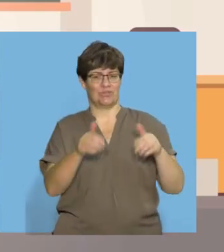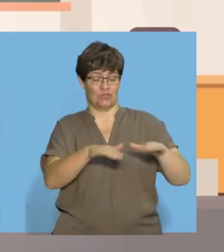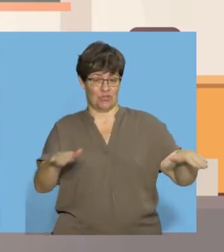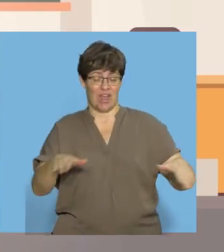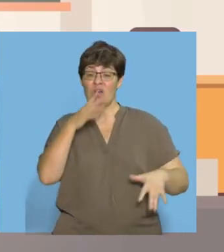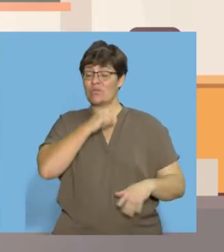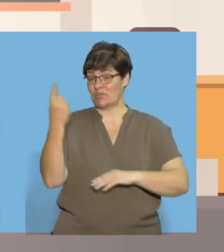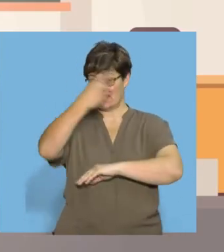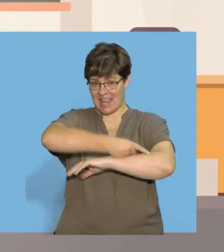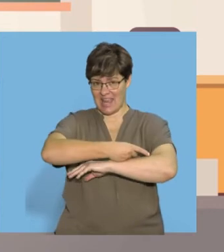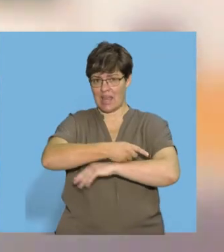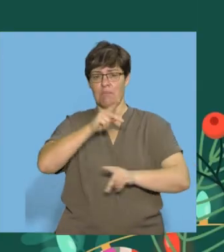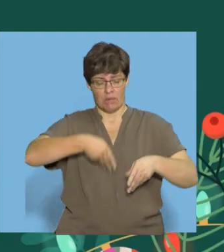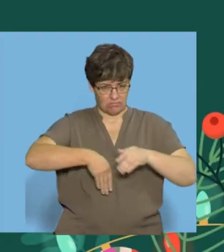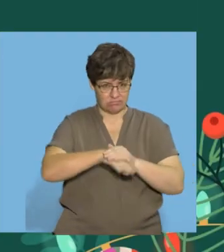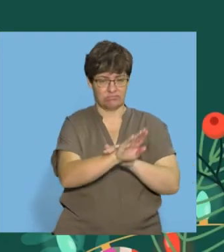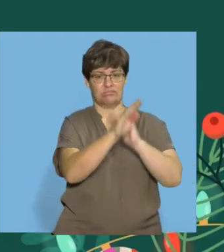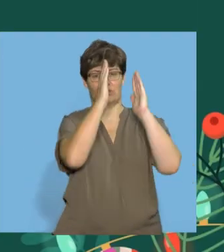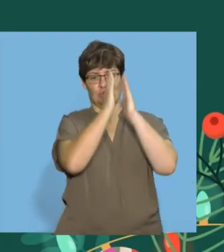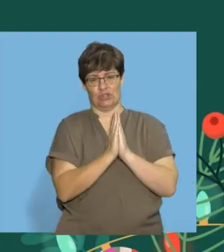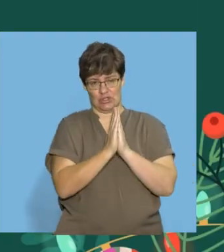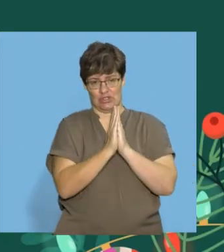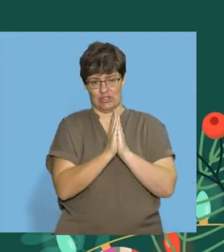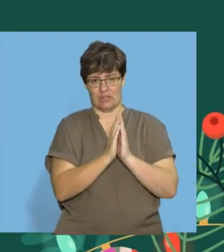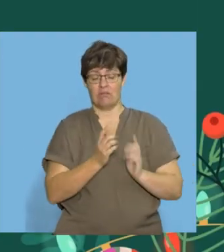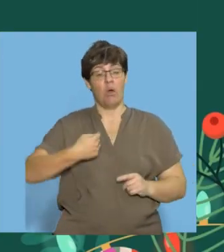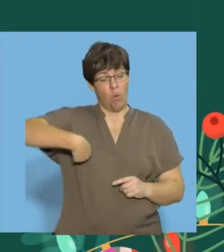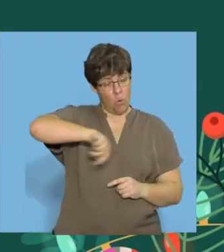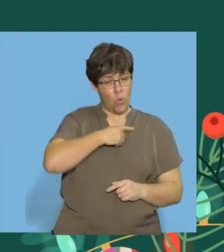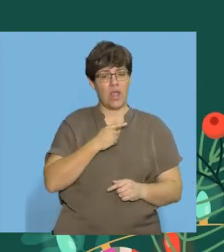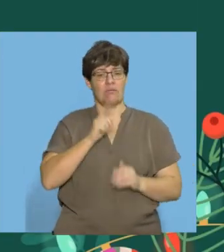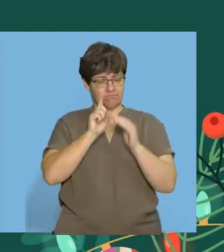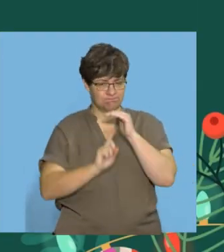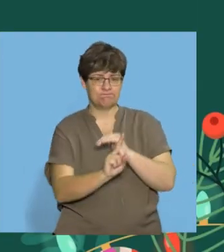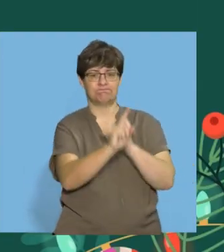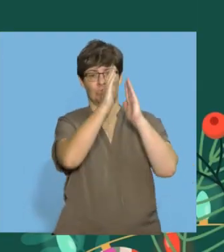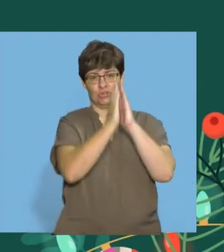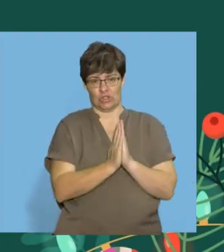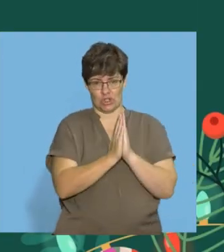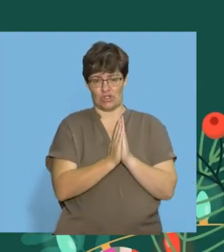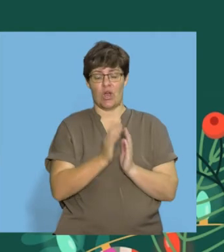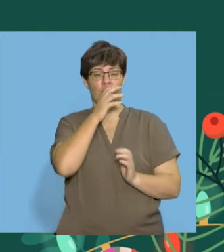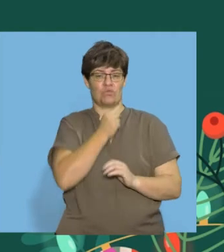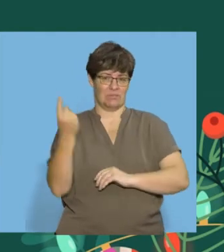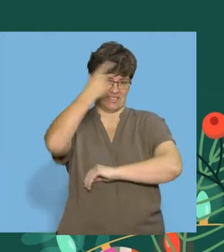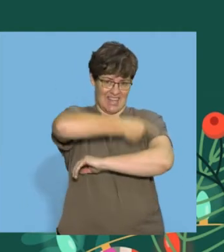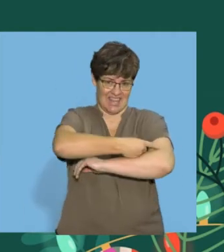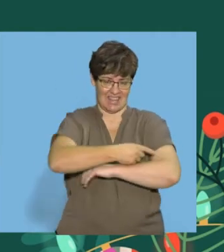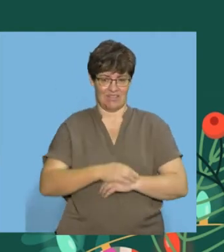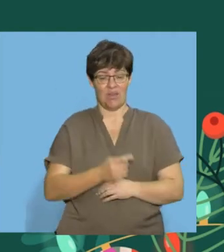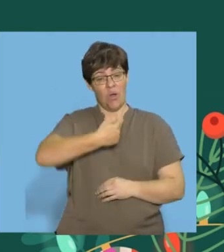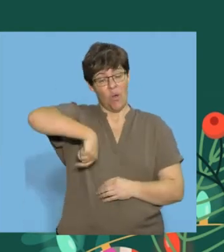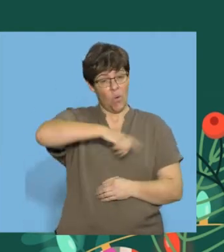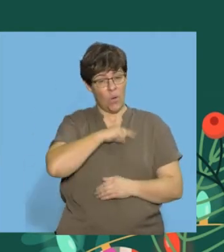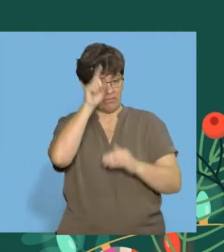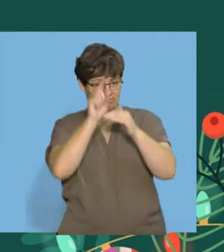Day, people go to church. Say, we go to church on Christmas Day. We